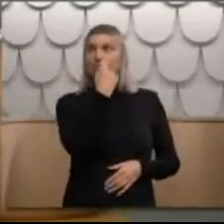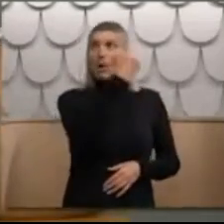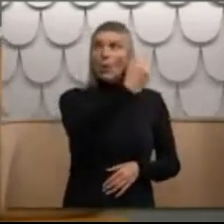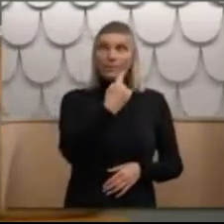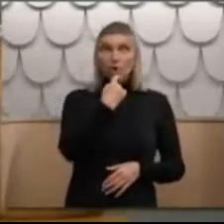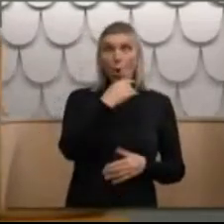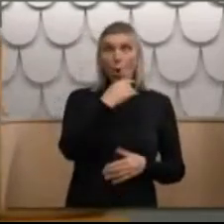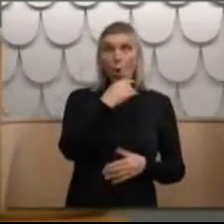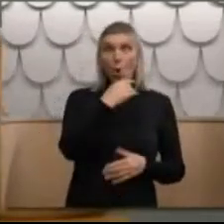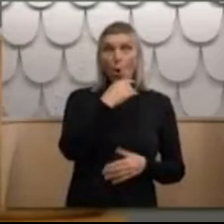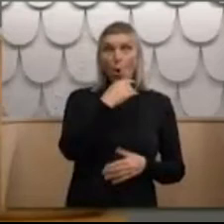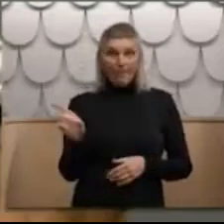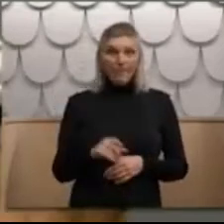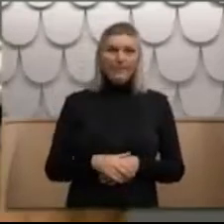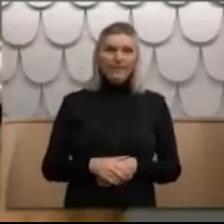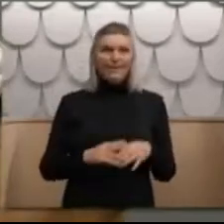then,